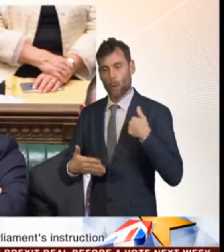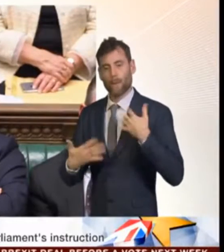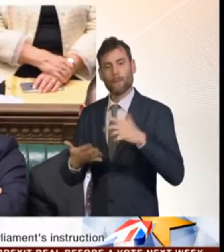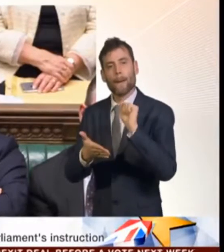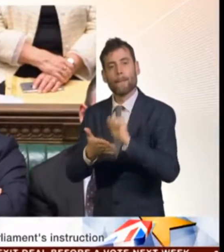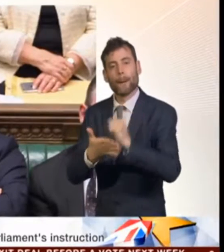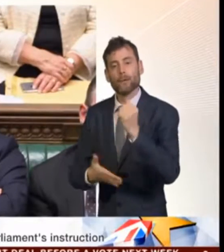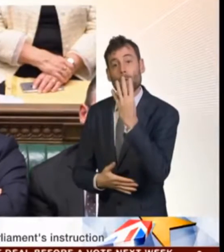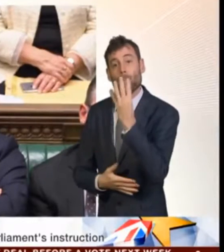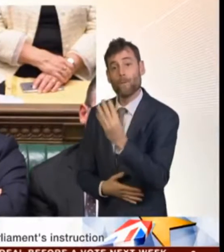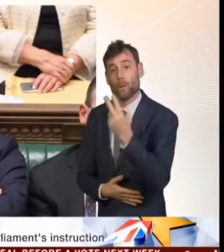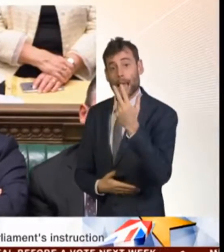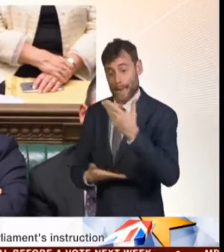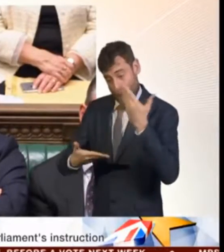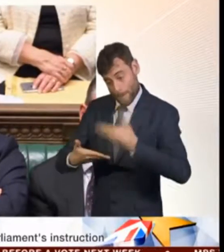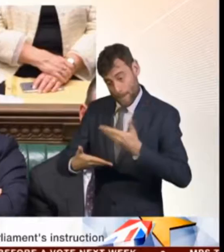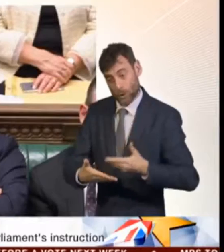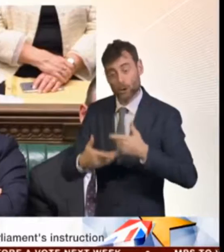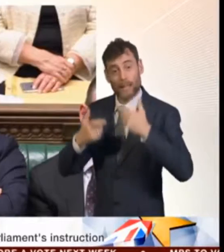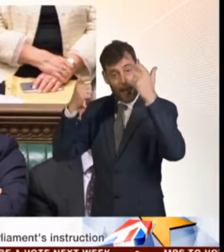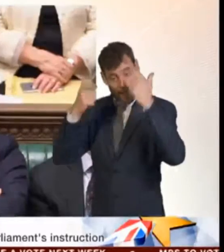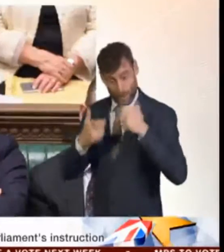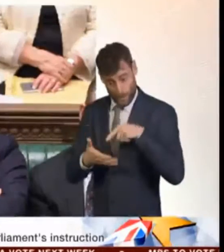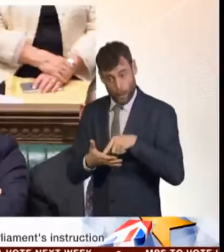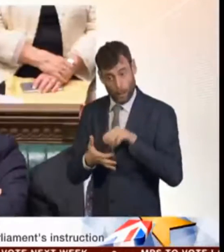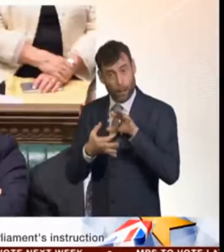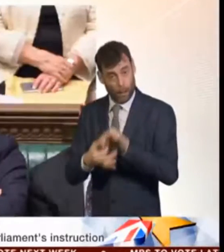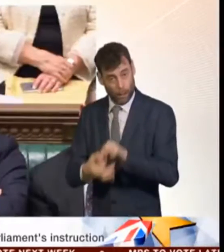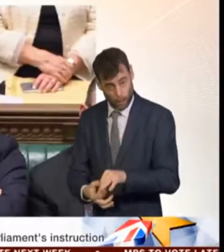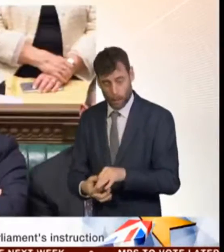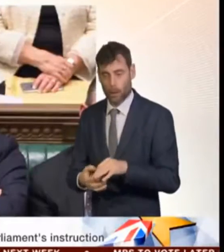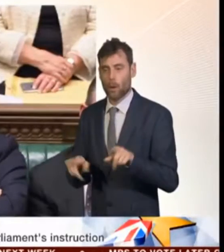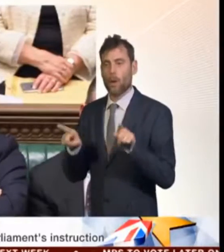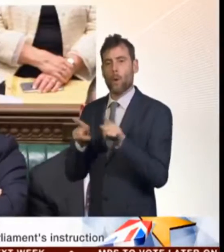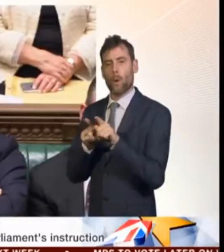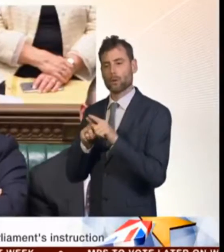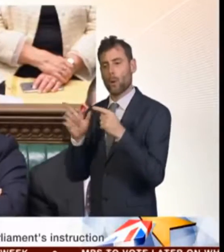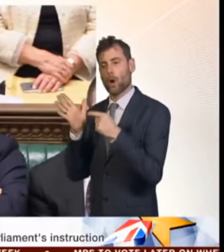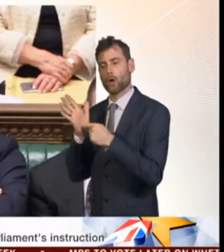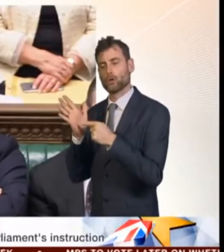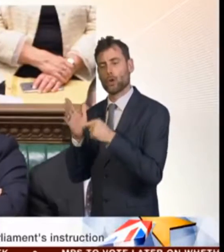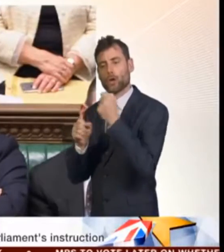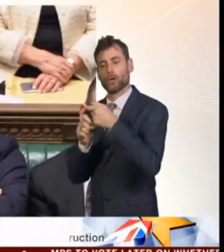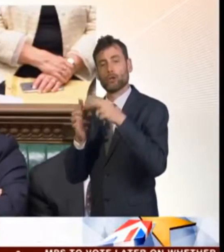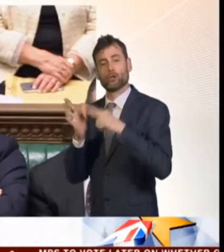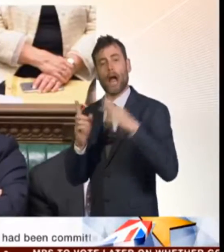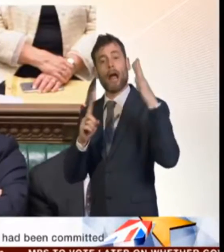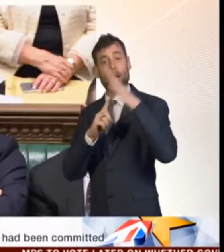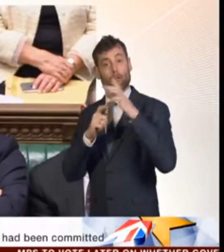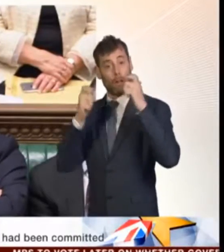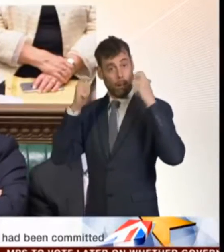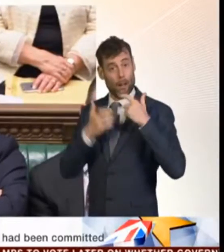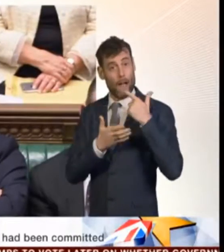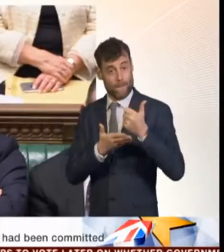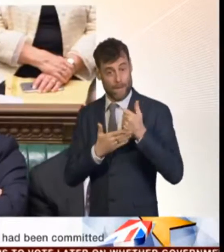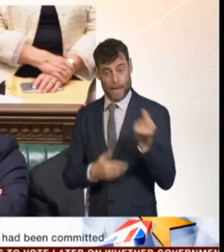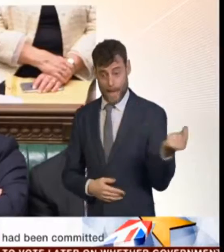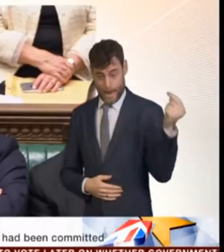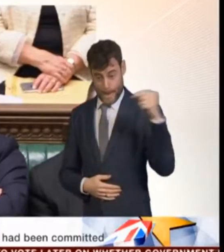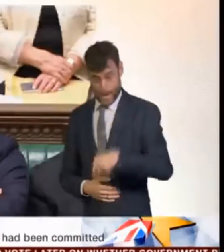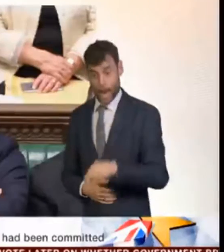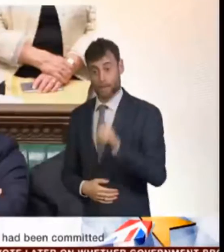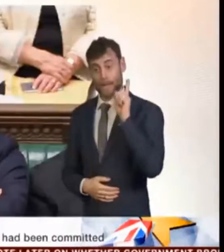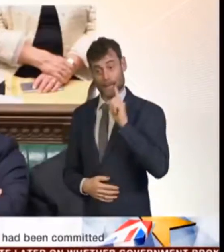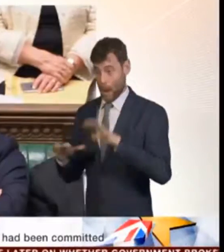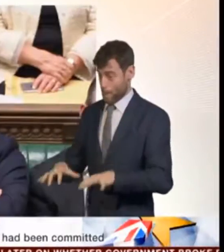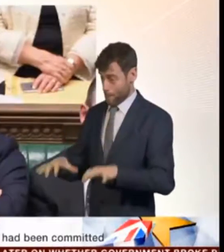of the withdrawal agreement, and the Attorney-General came to this House yesterday. Anyone present in the chamber for his